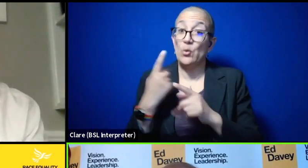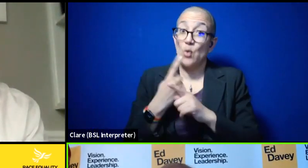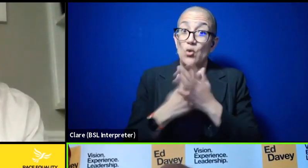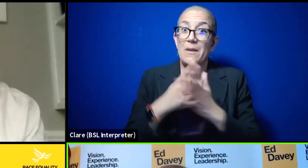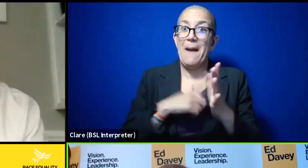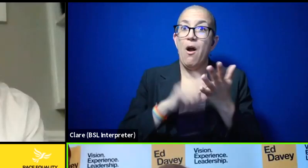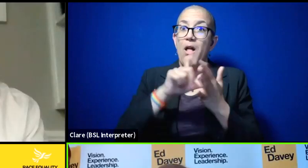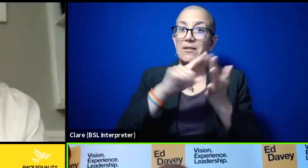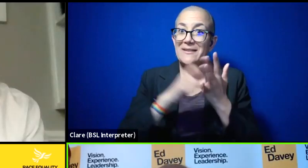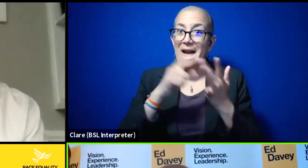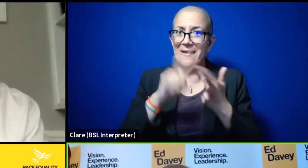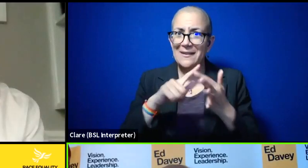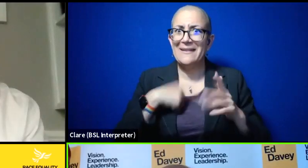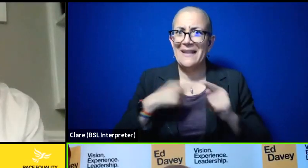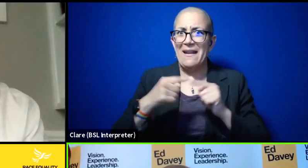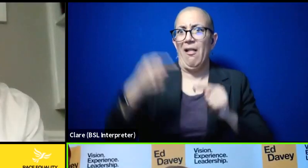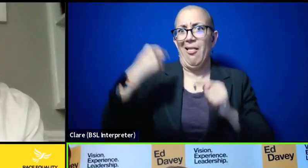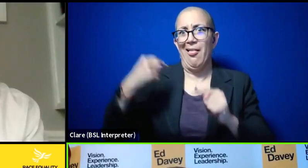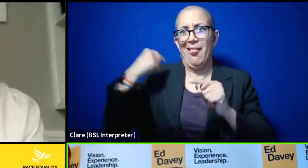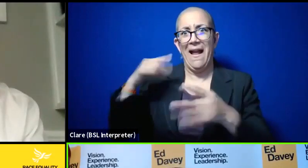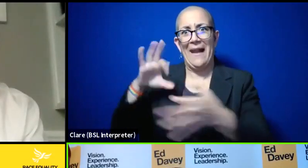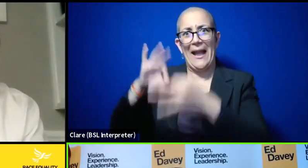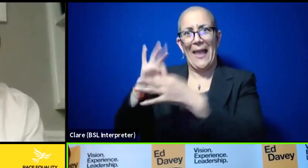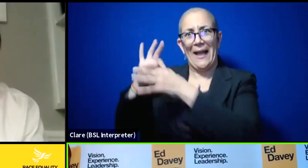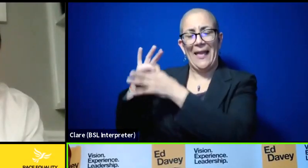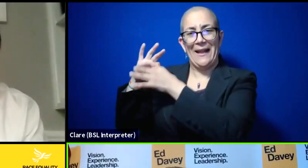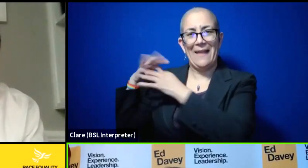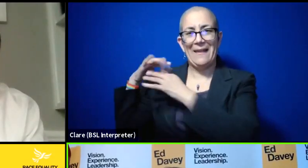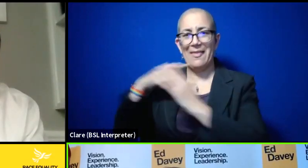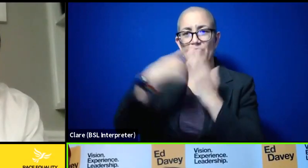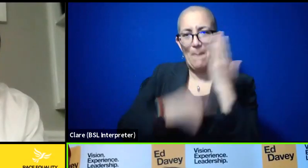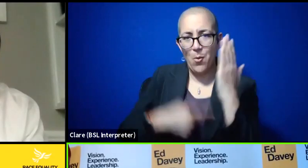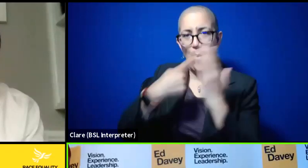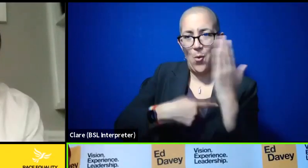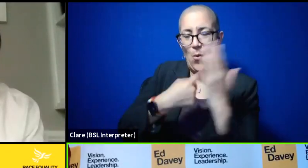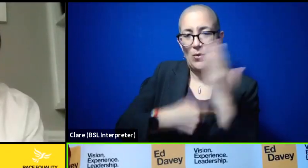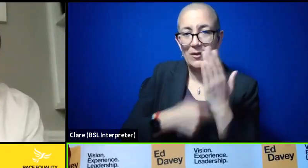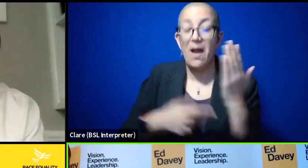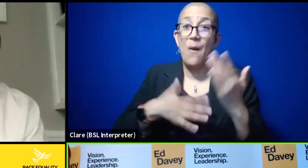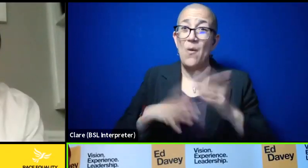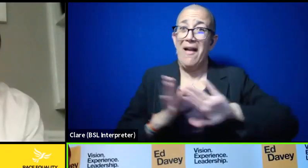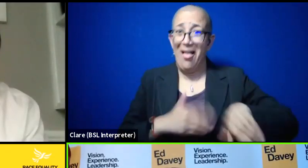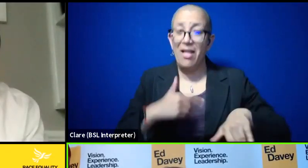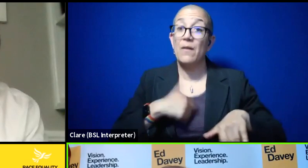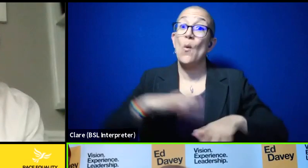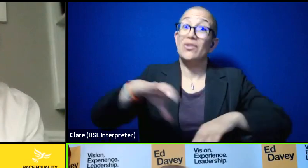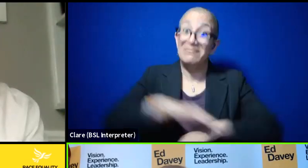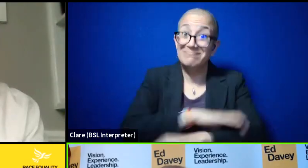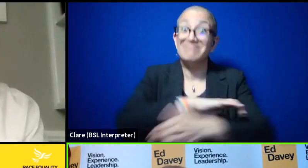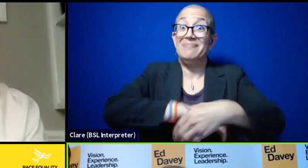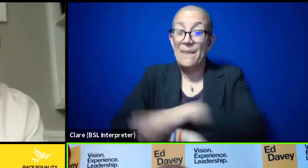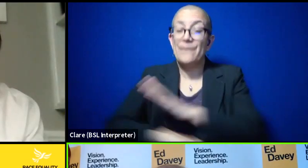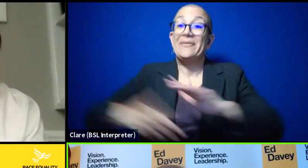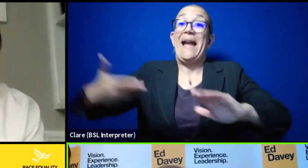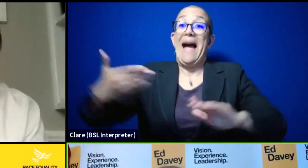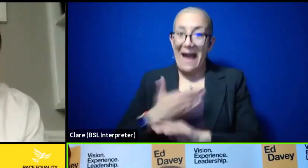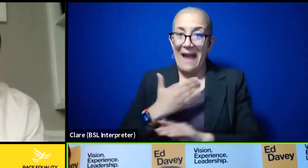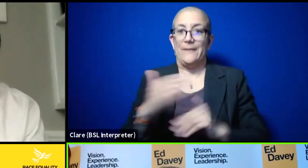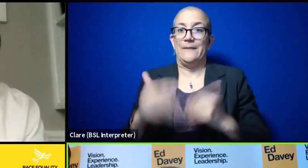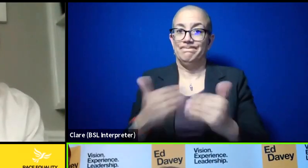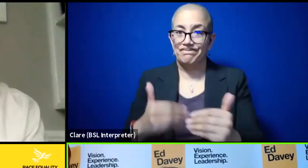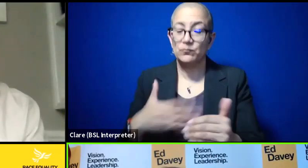get my point? There's been a lot of reports. I want us to act. And let's act